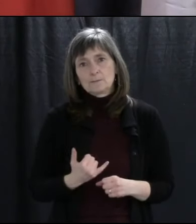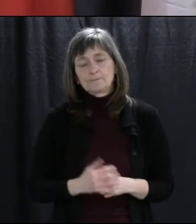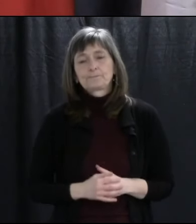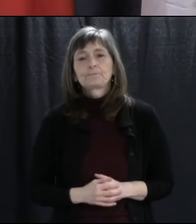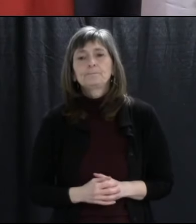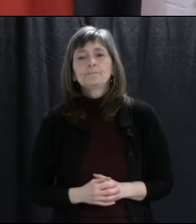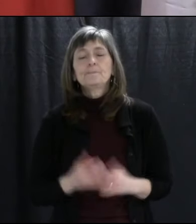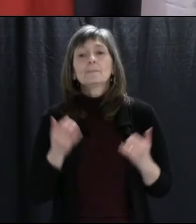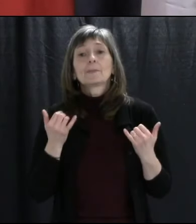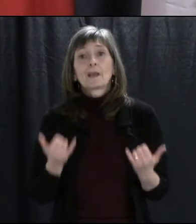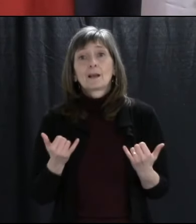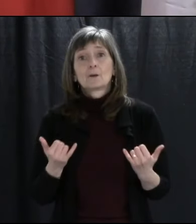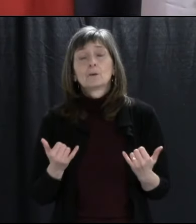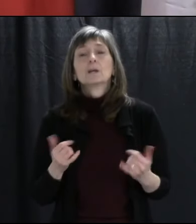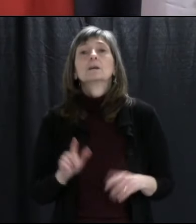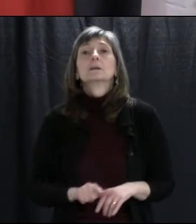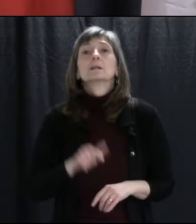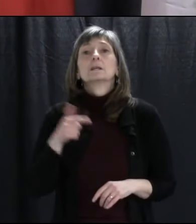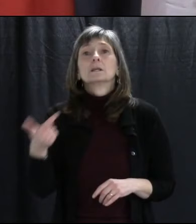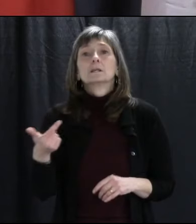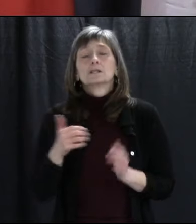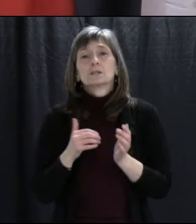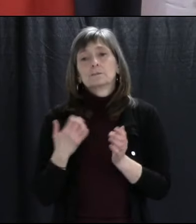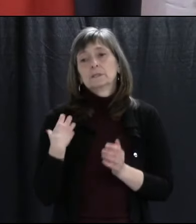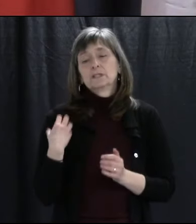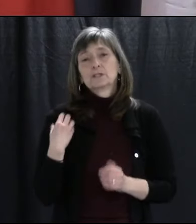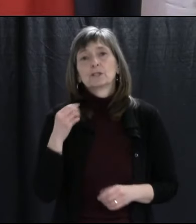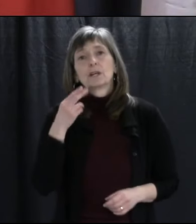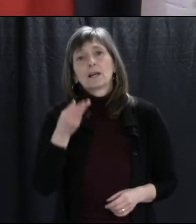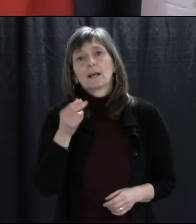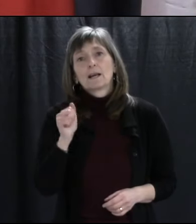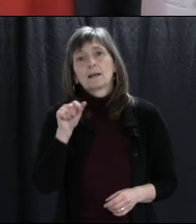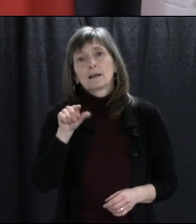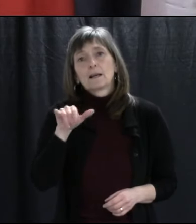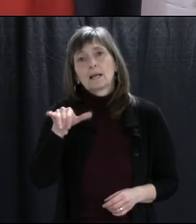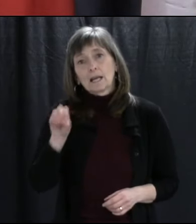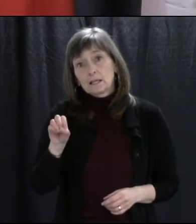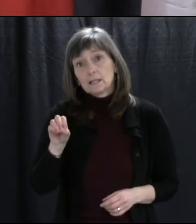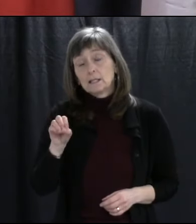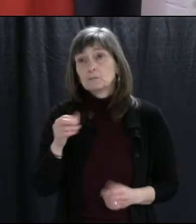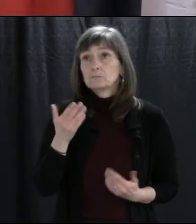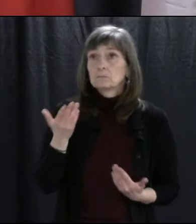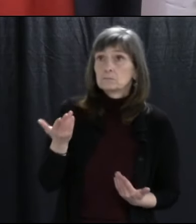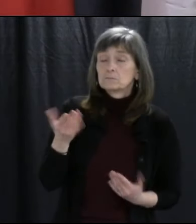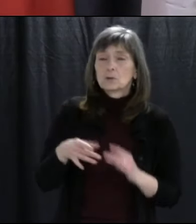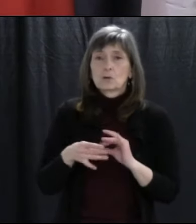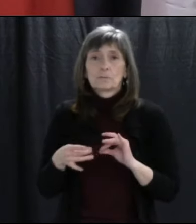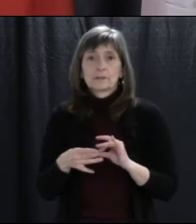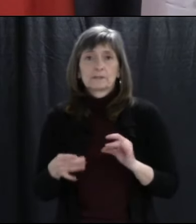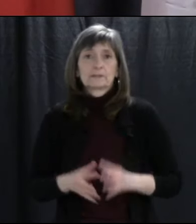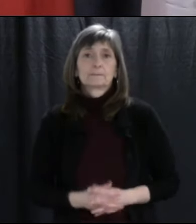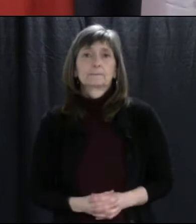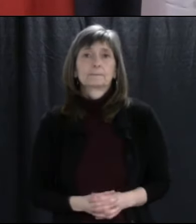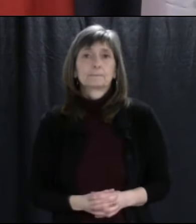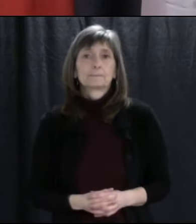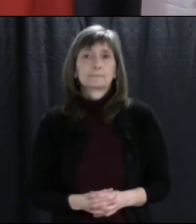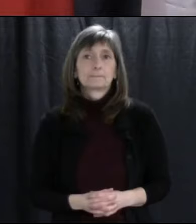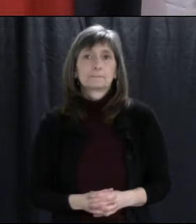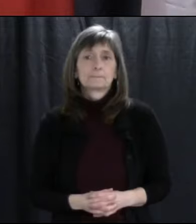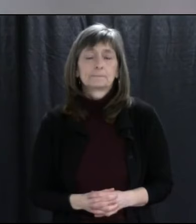So we'll now turn it over to Dr. Hagee, the Minister of Health and Community Services, for a few comments.